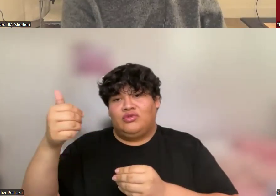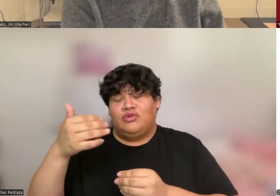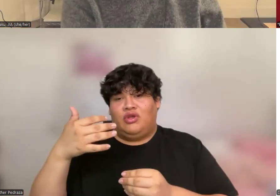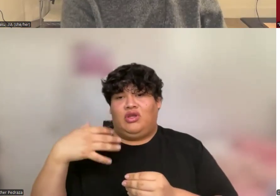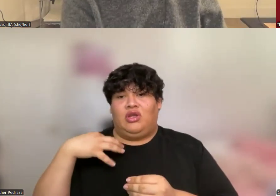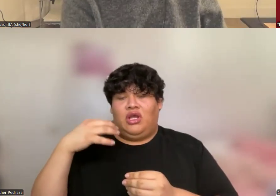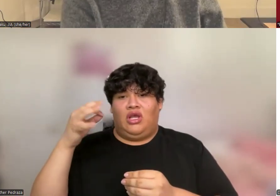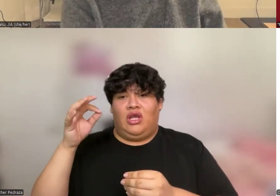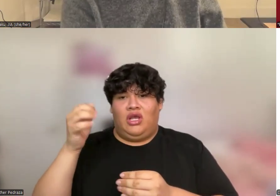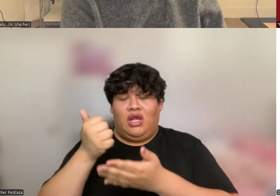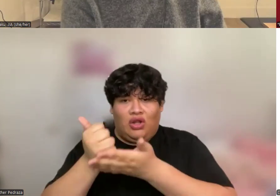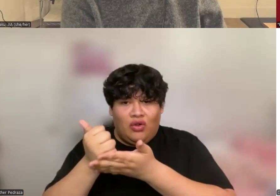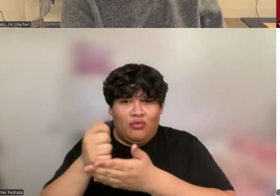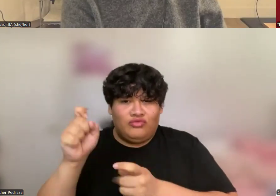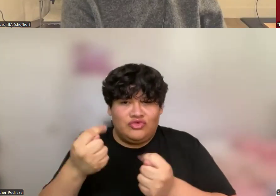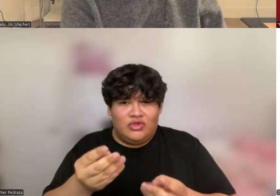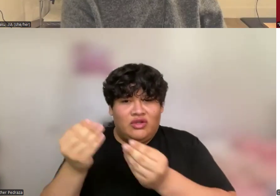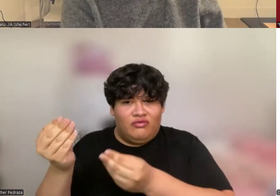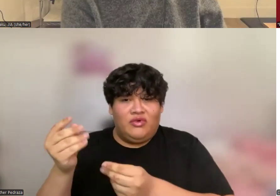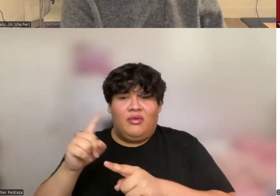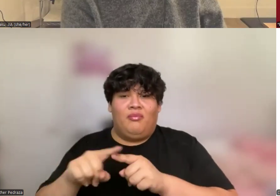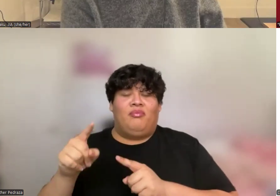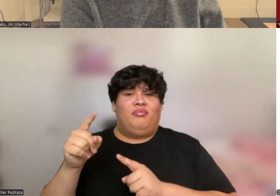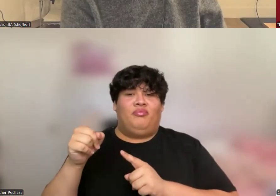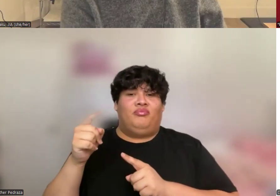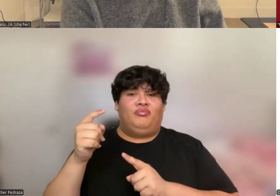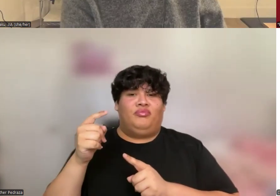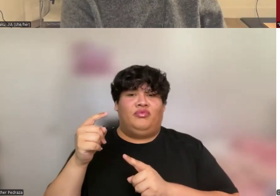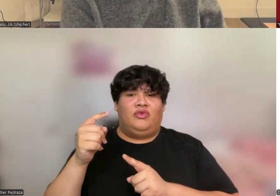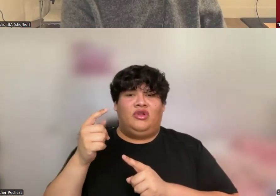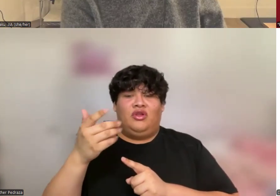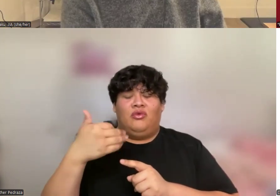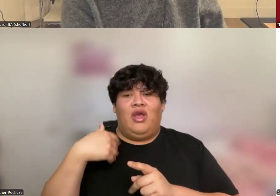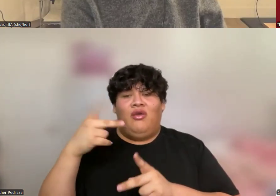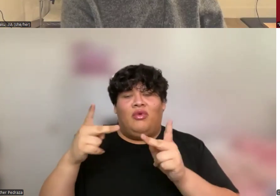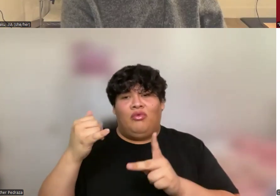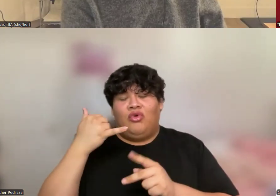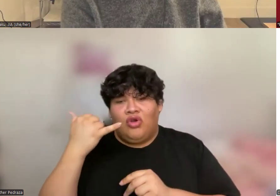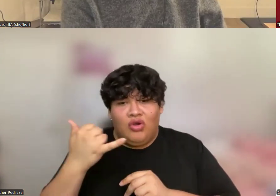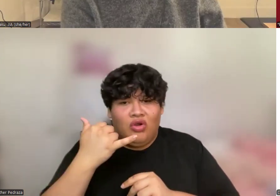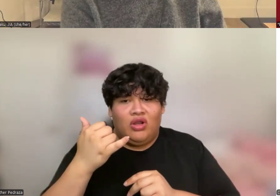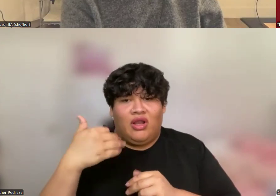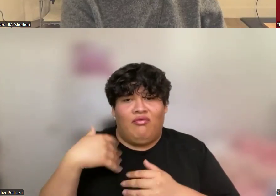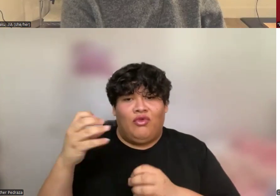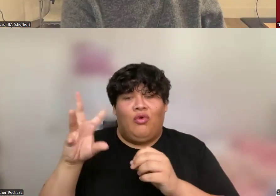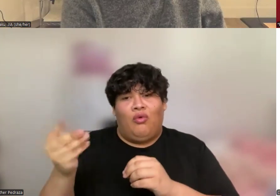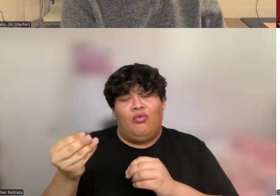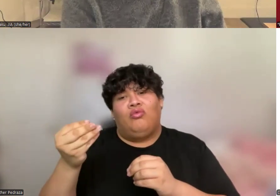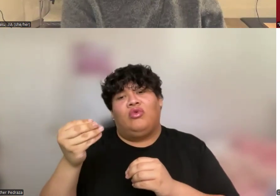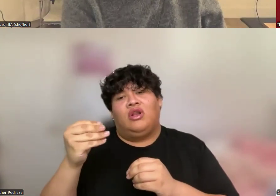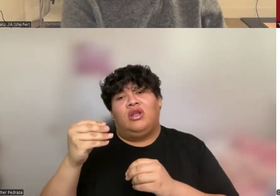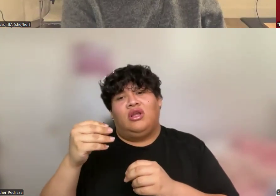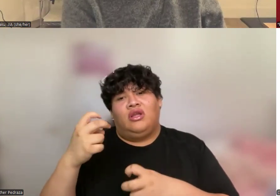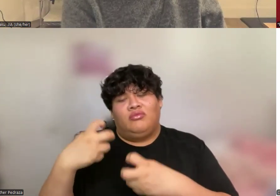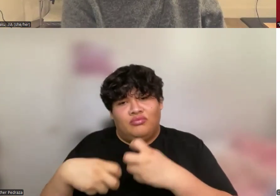whatever the hell you want to call it, plans require patients calling themselves. So you have patients who have their own challenges, and you're asking them and